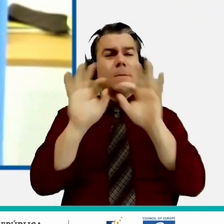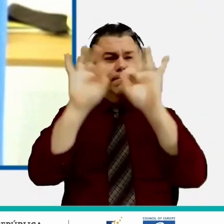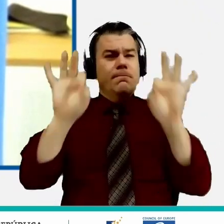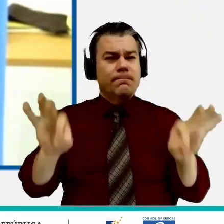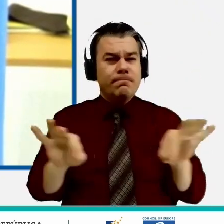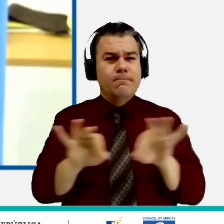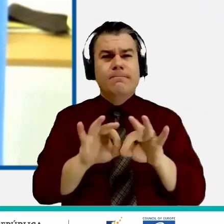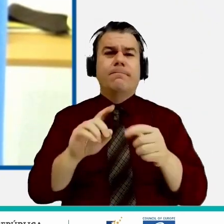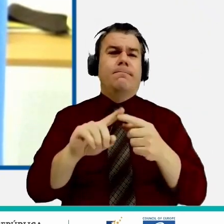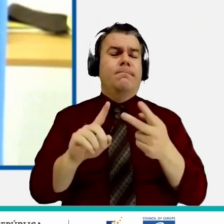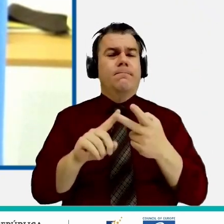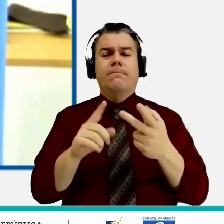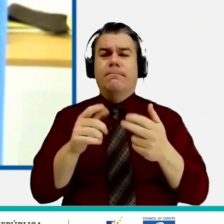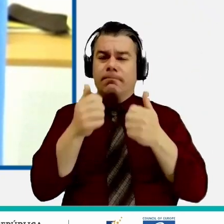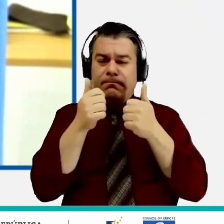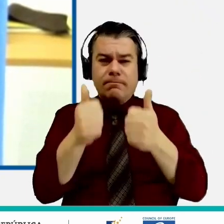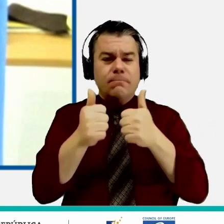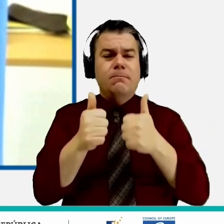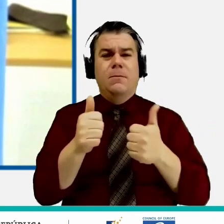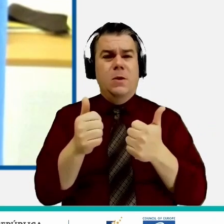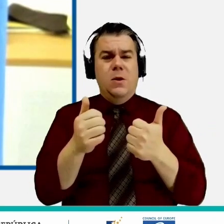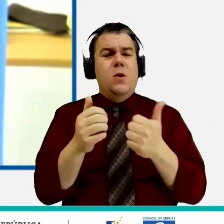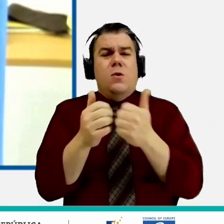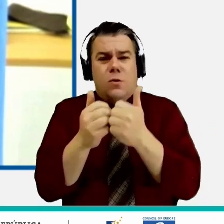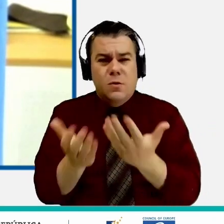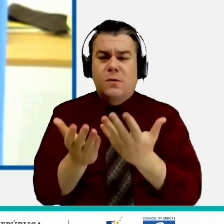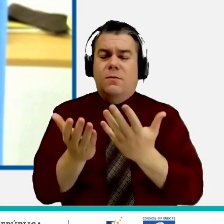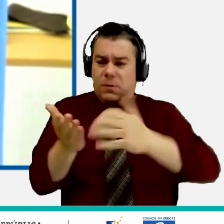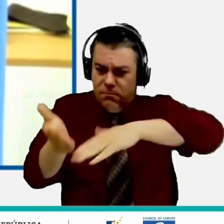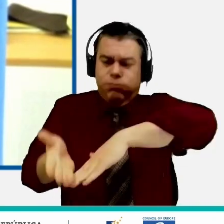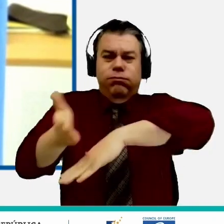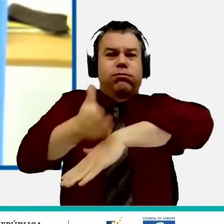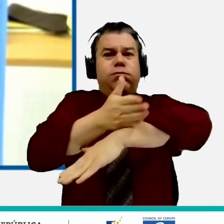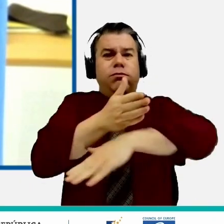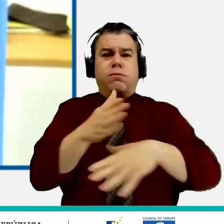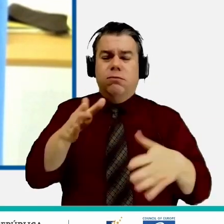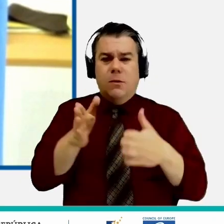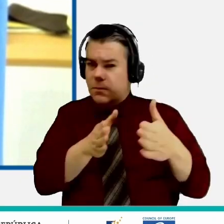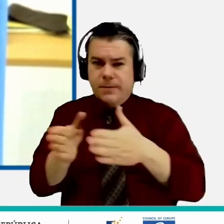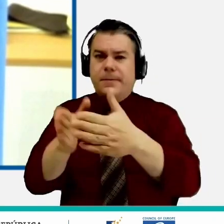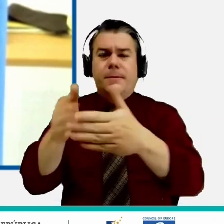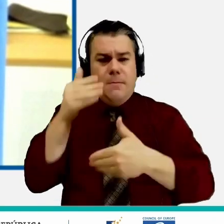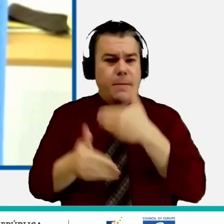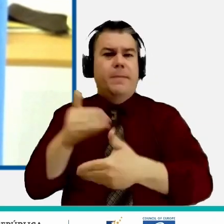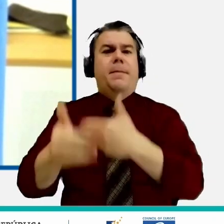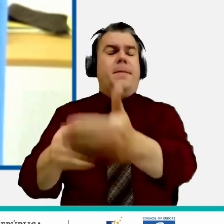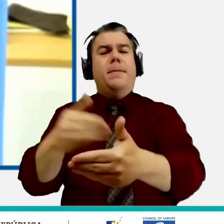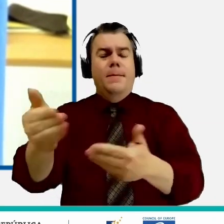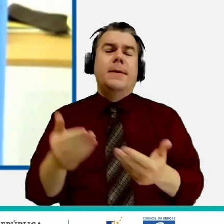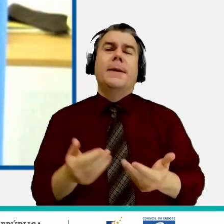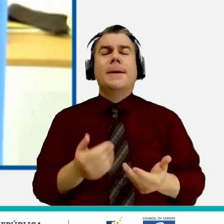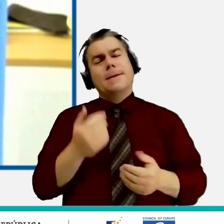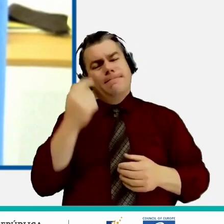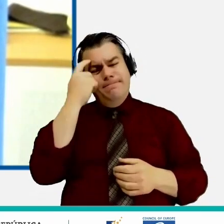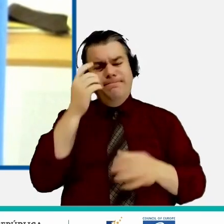effectiveness, that are there and to which many of the countries are a party. And we believe also that it's important